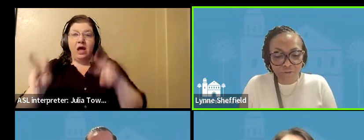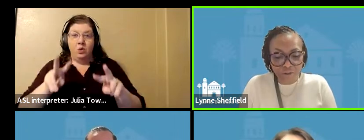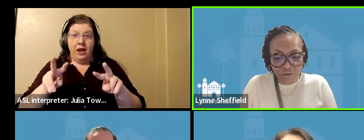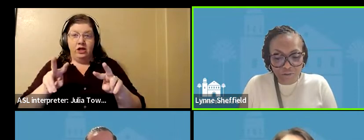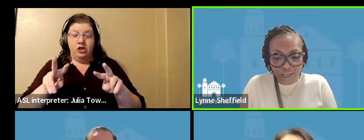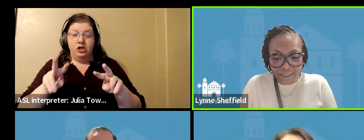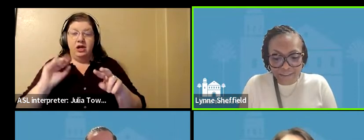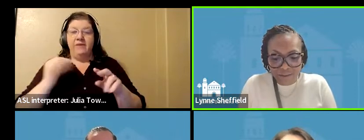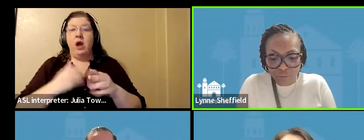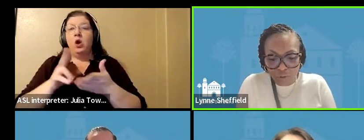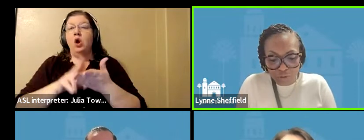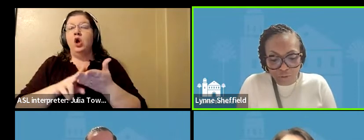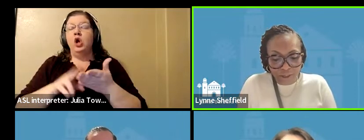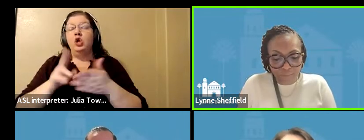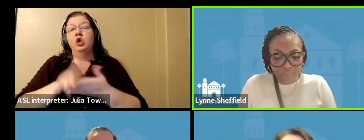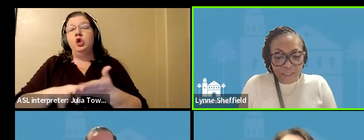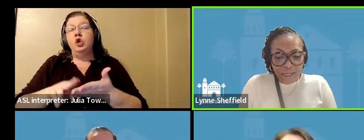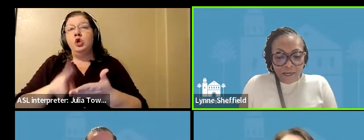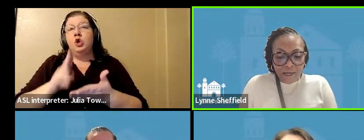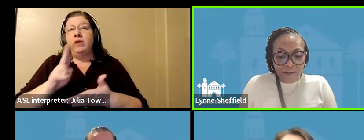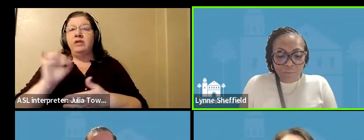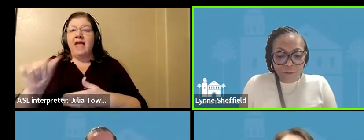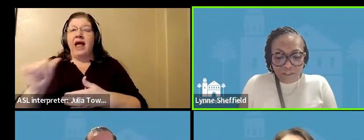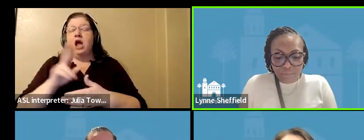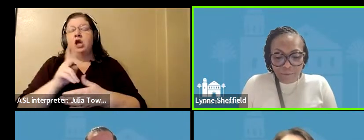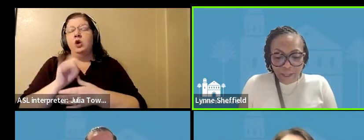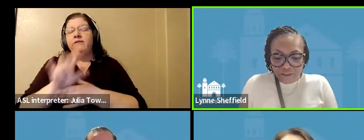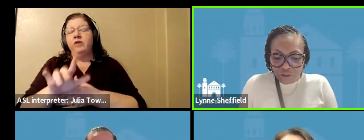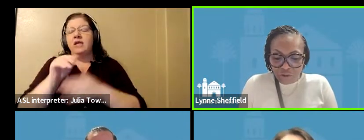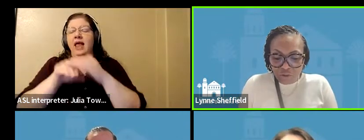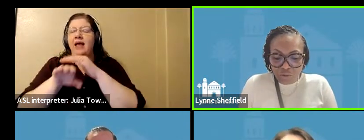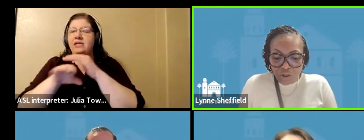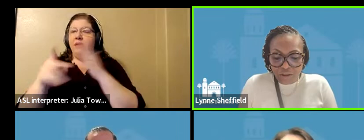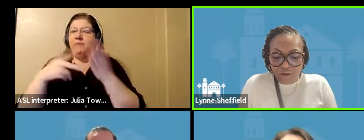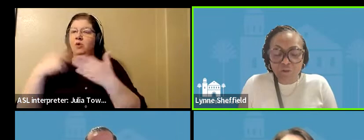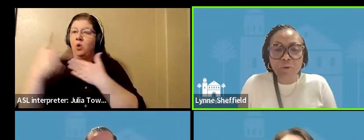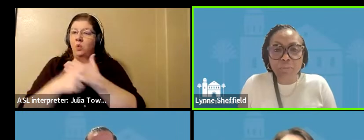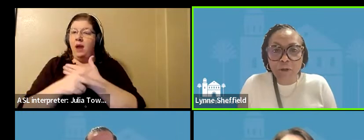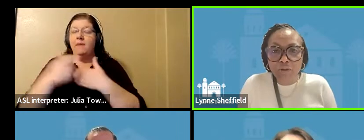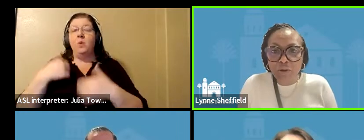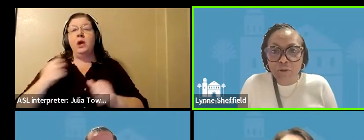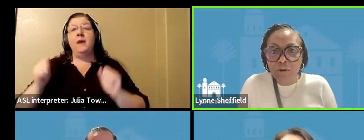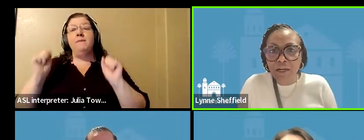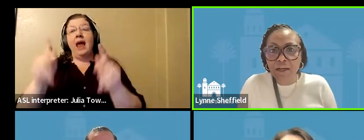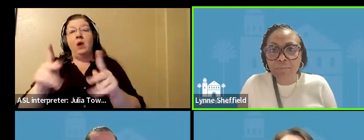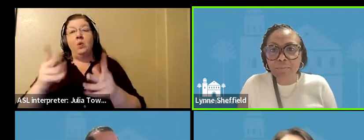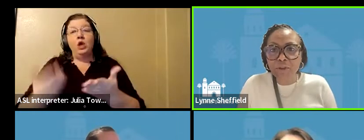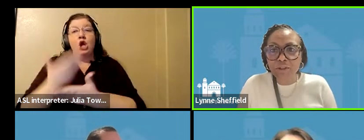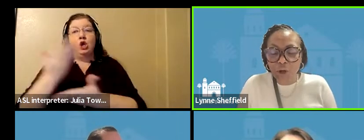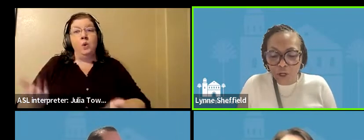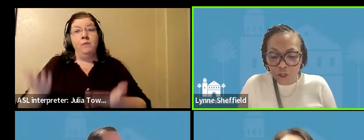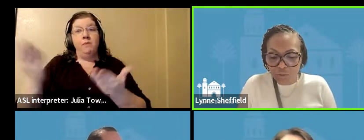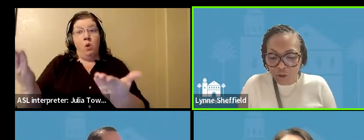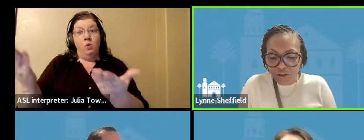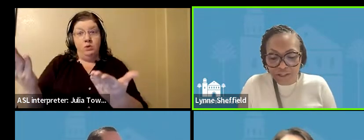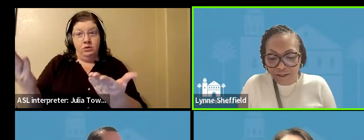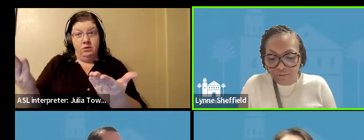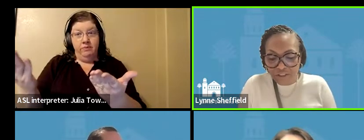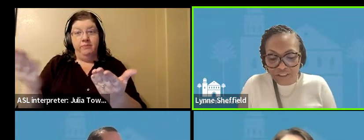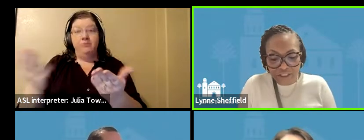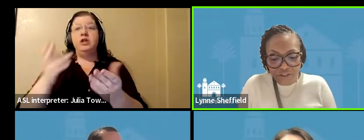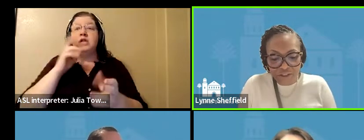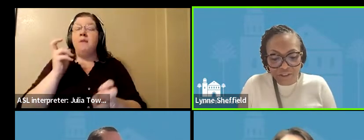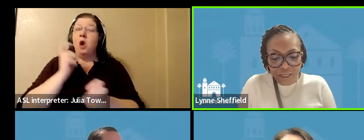our Universal Access Program. We come back to you with a new proposal with some hard work